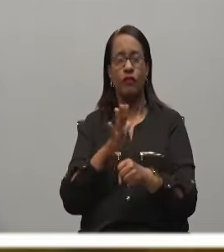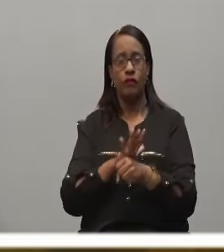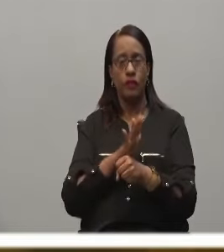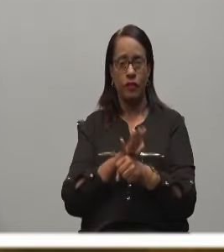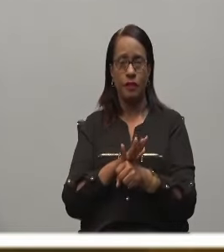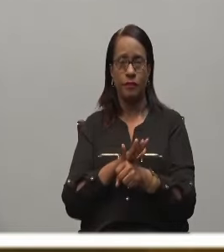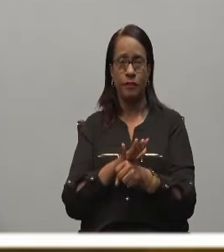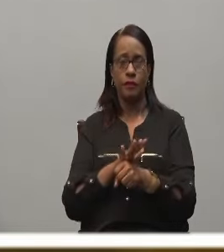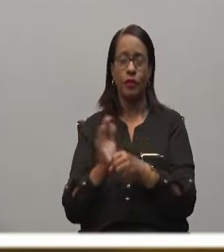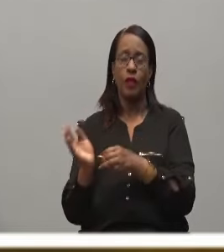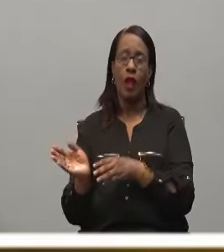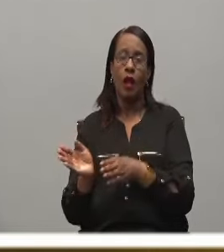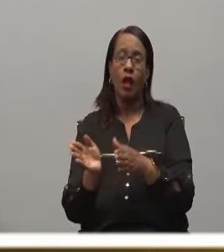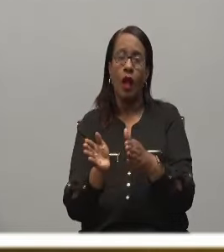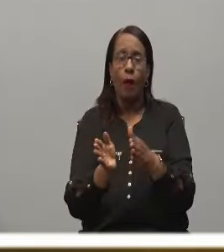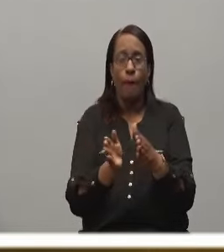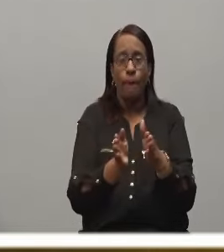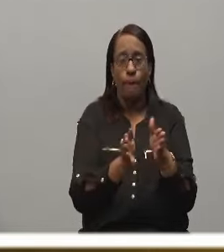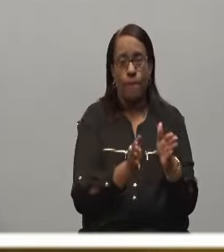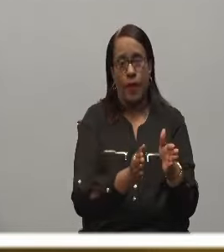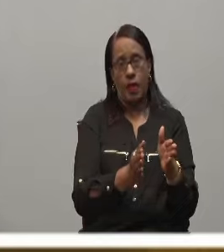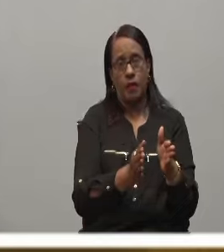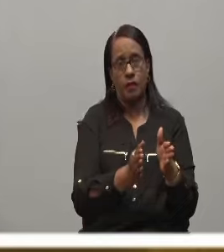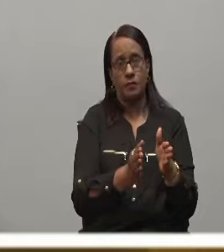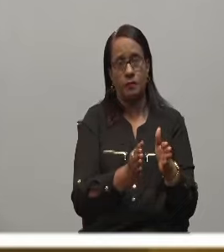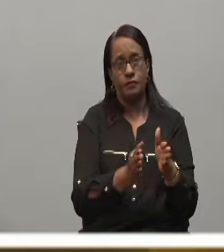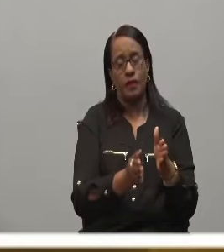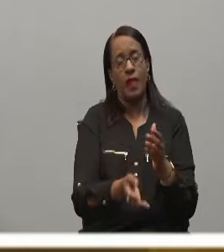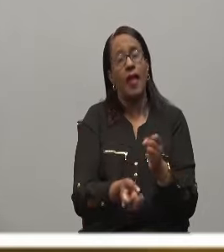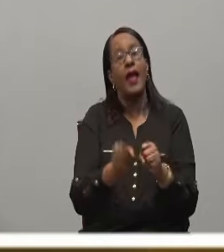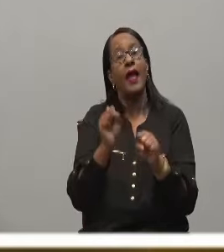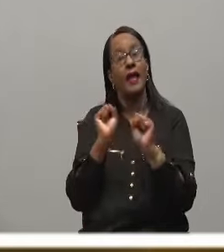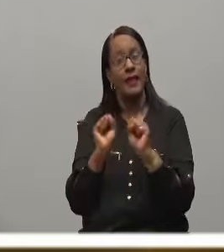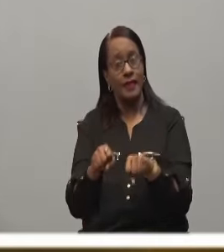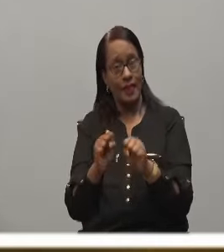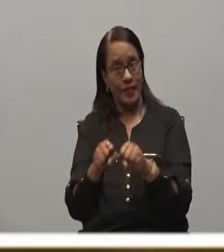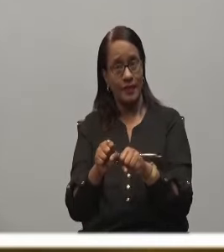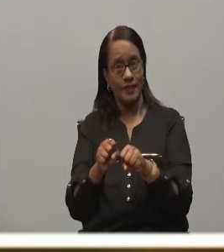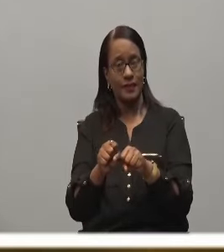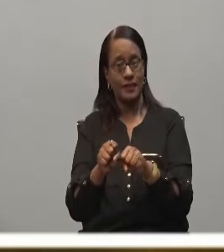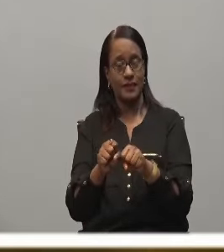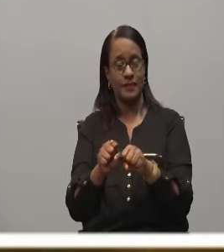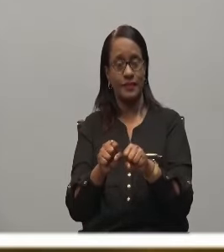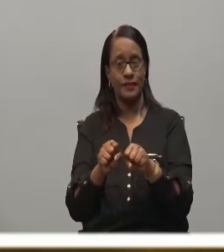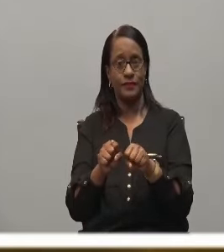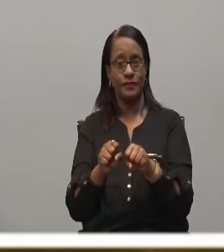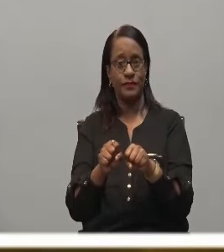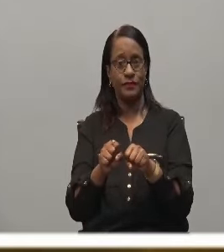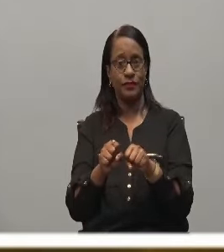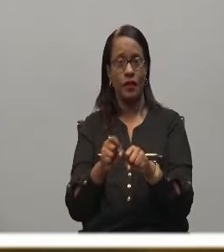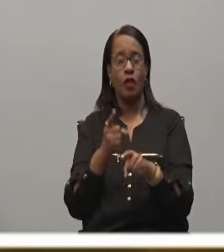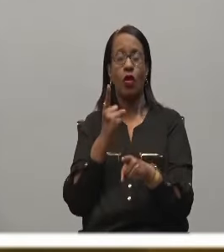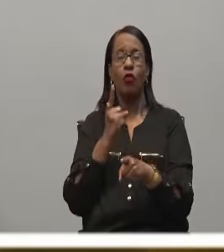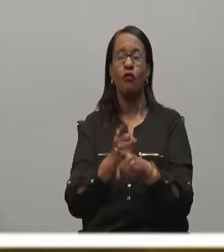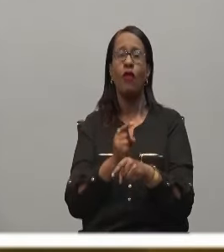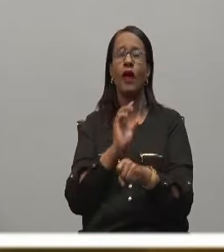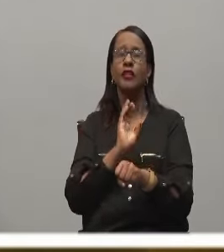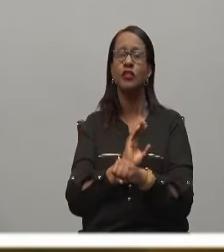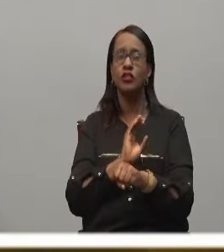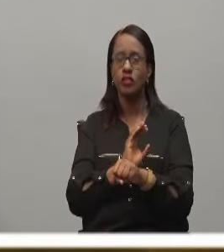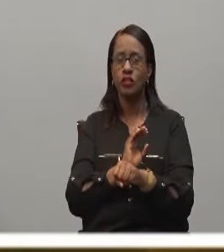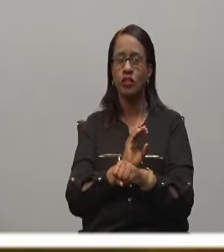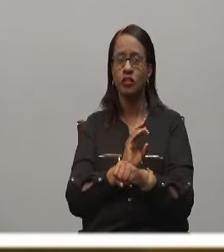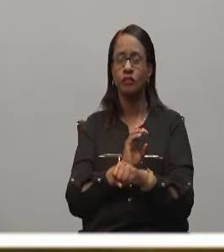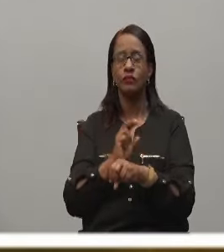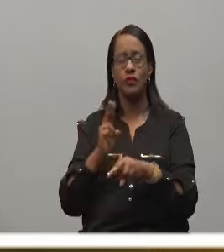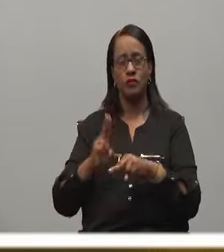in the general direction. I might be in the right church, but I might be in the wrong pew. Then you get to the right pew. That's repentance. Or I